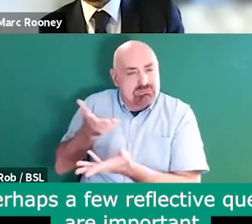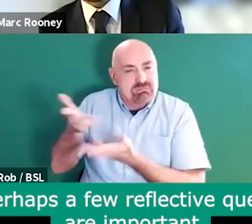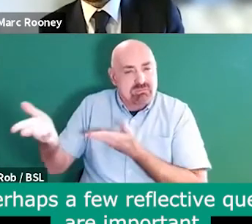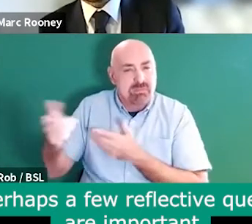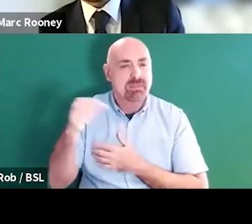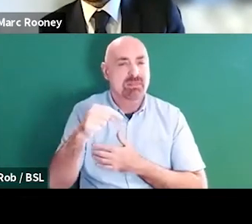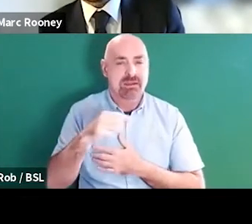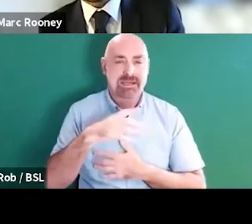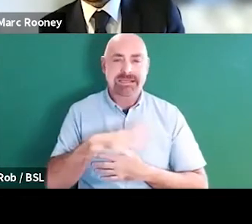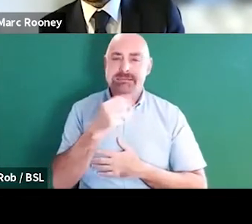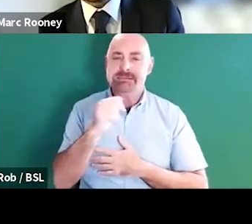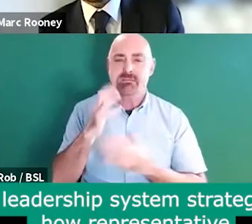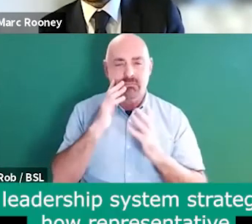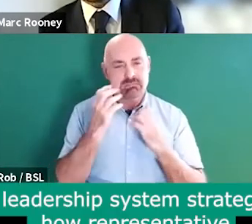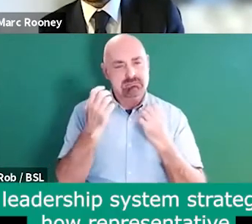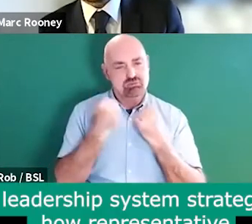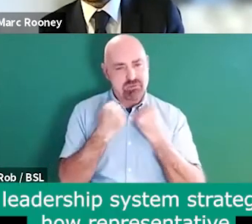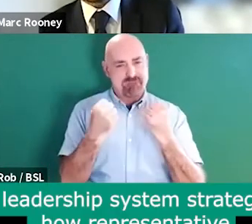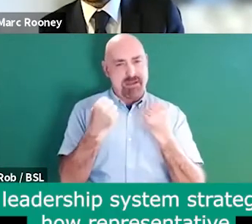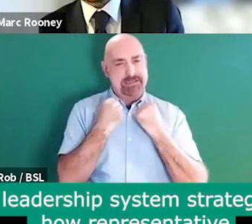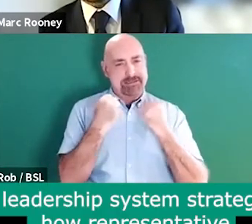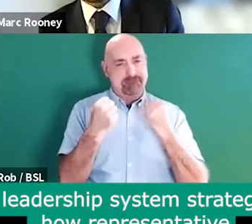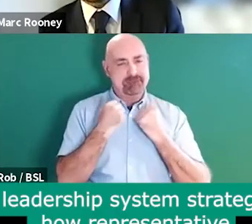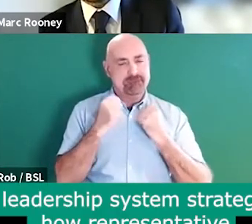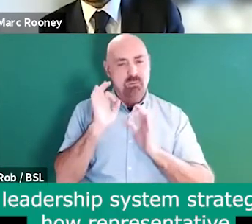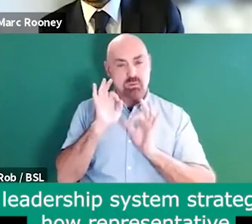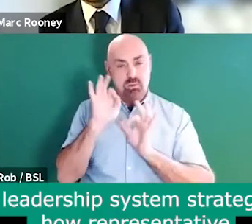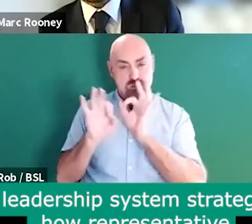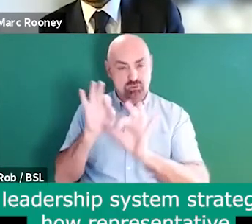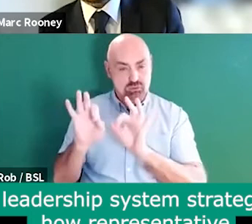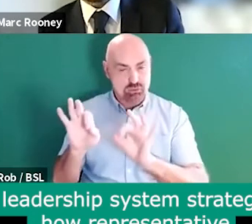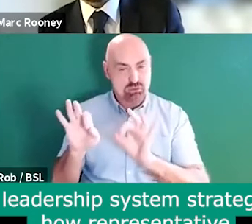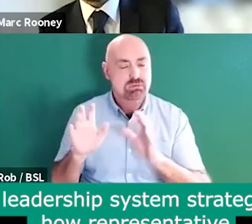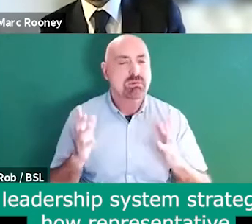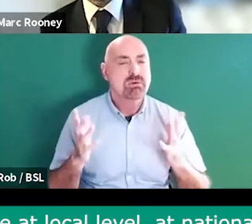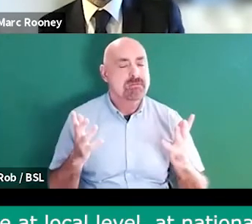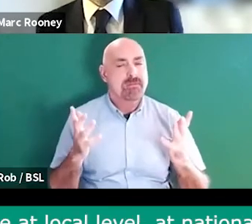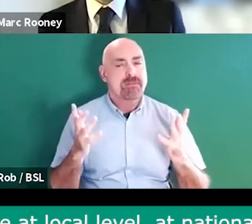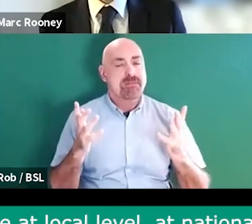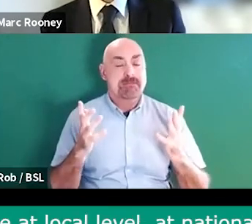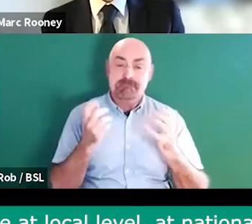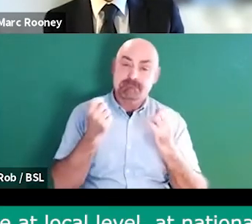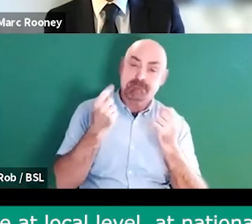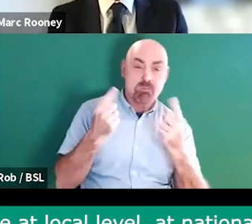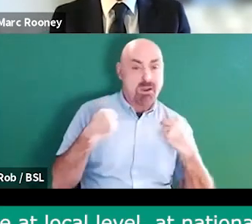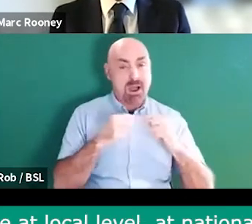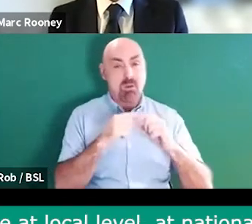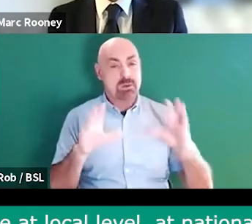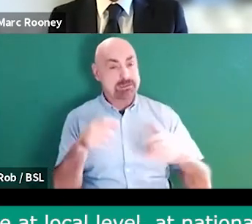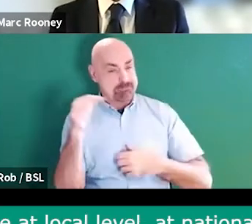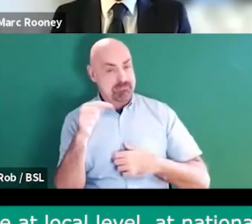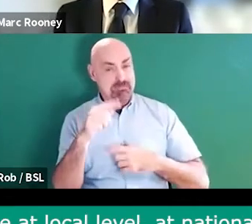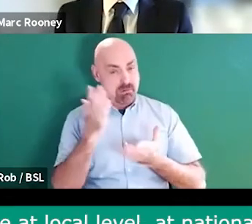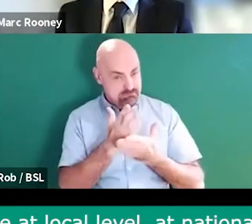are important. As a leadership system, strategically, how representative are we? At